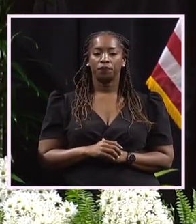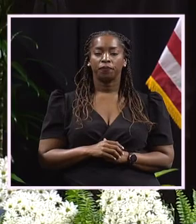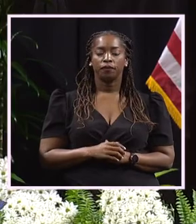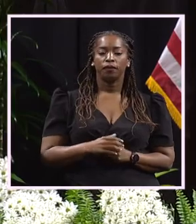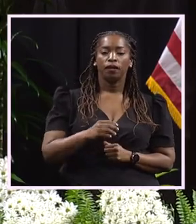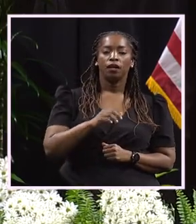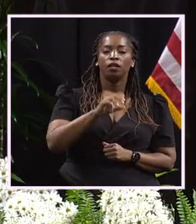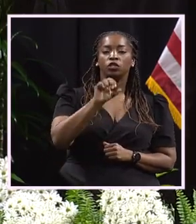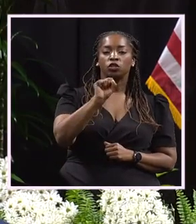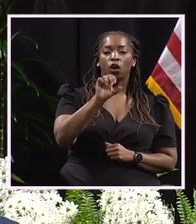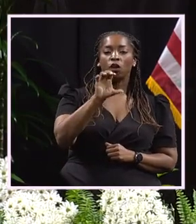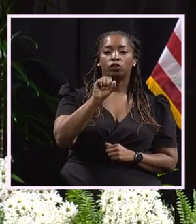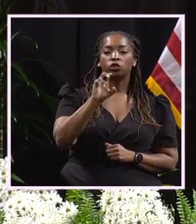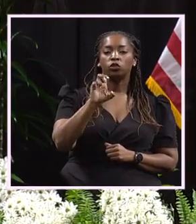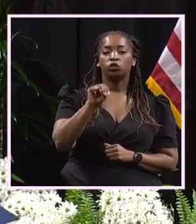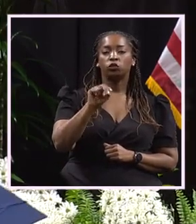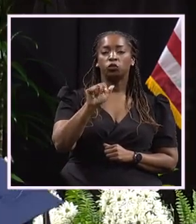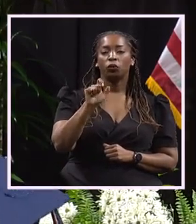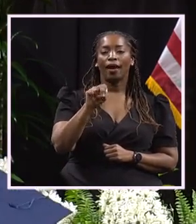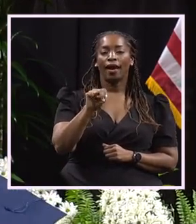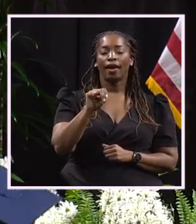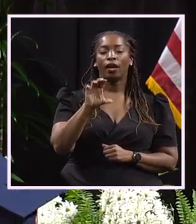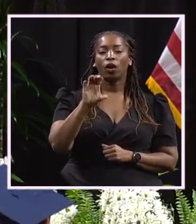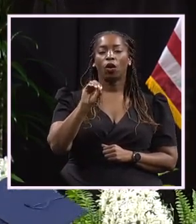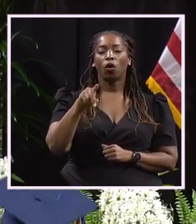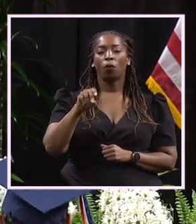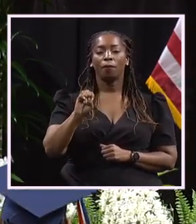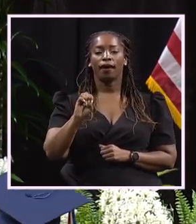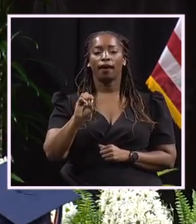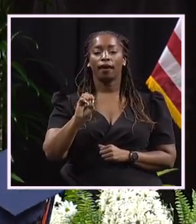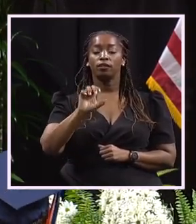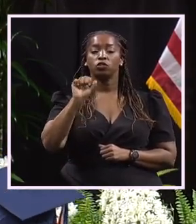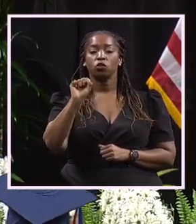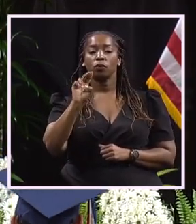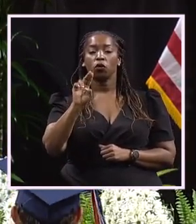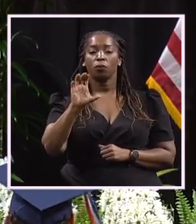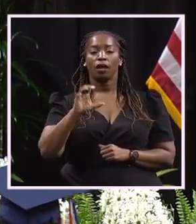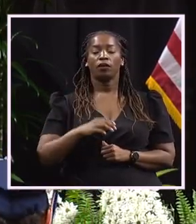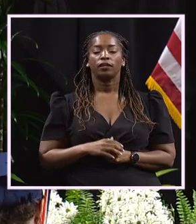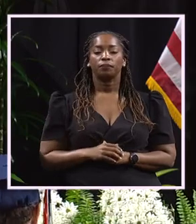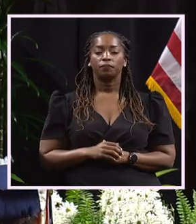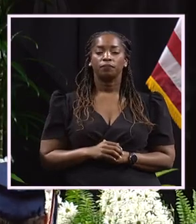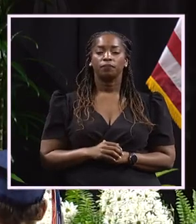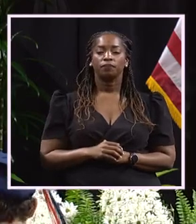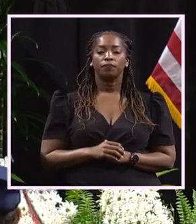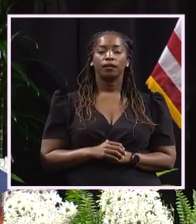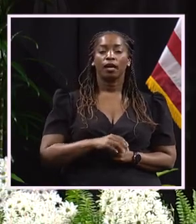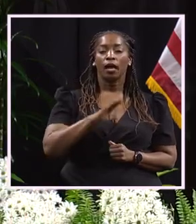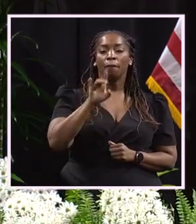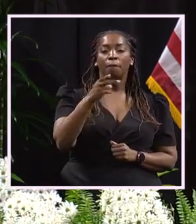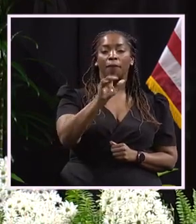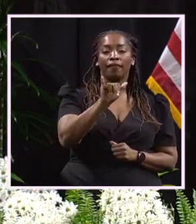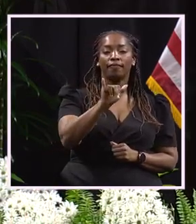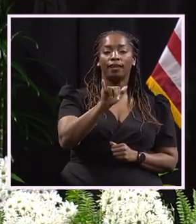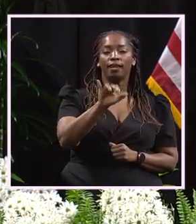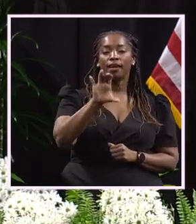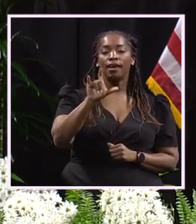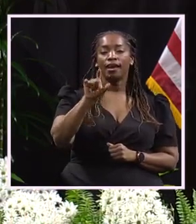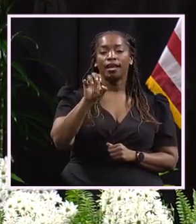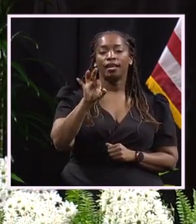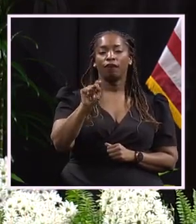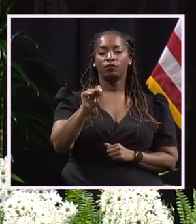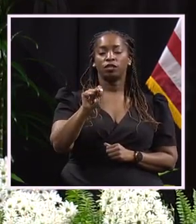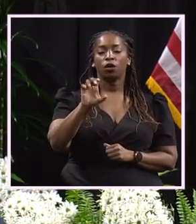Shauna Suan Kobe, summa cum laude. Bethany Page Clift, cum